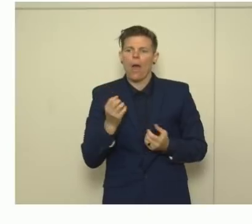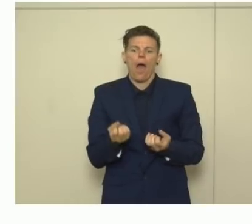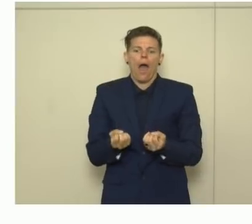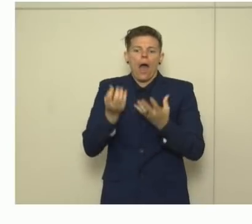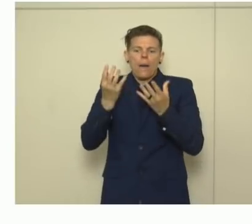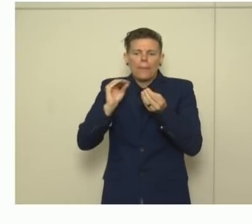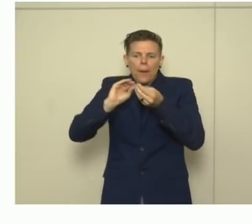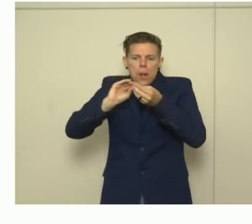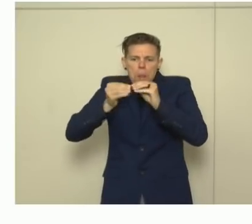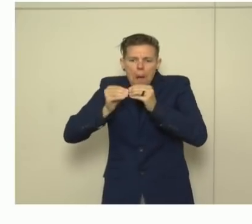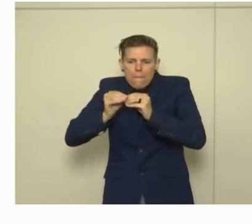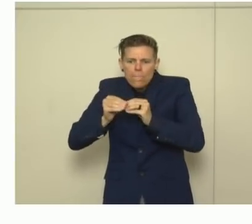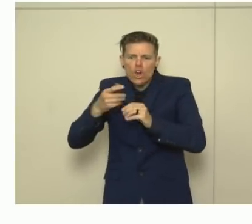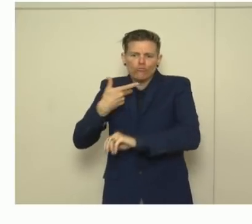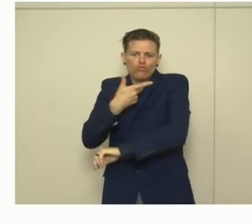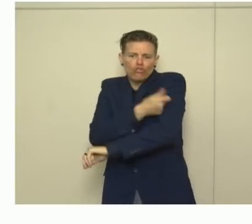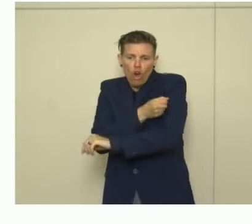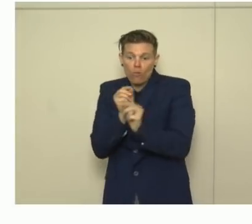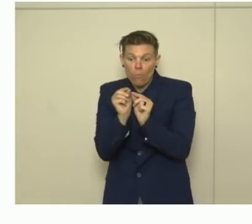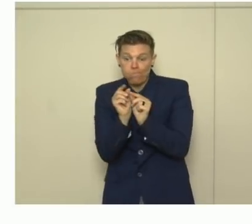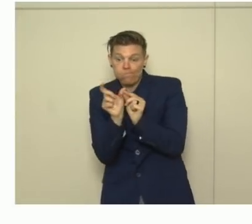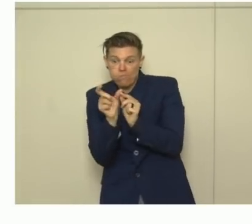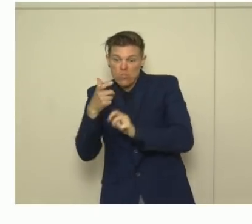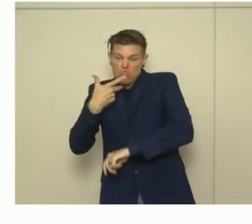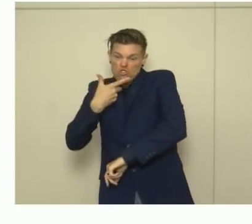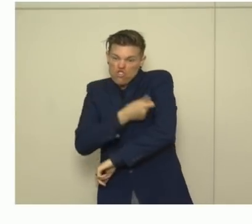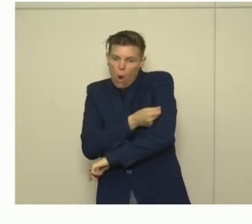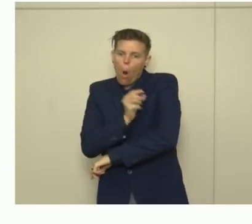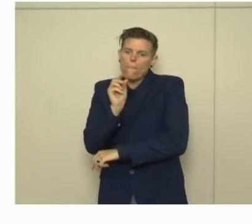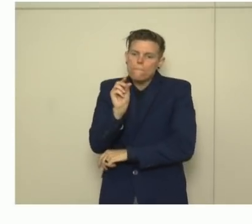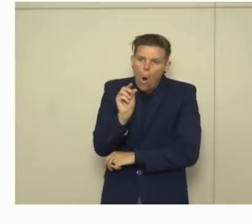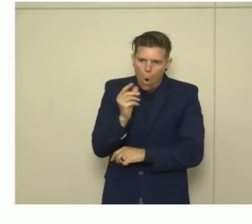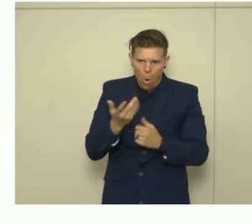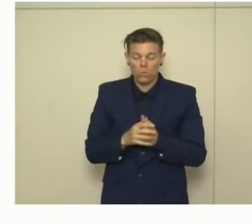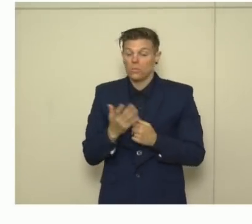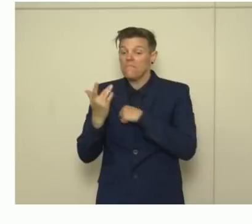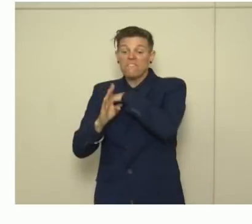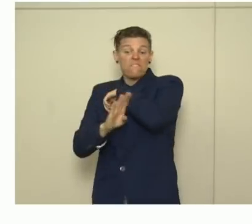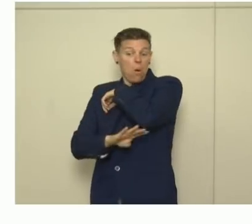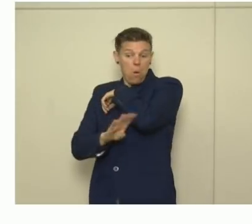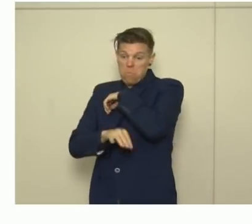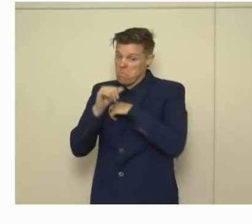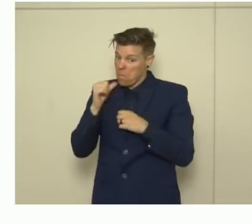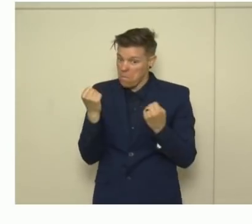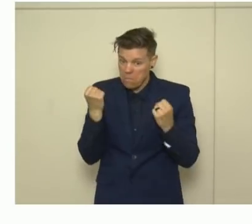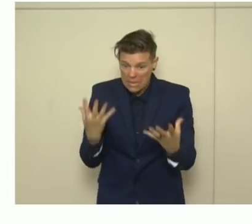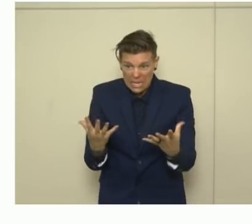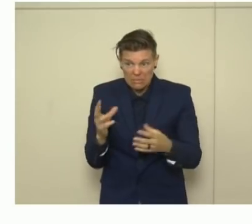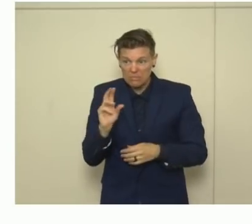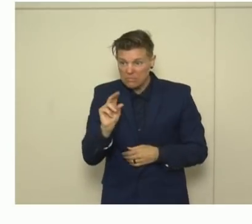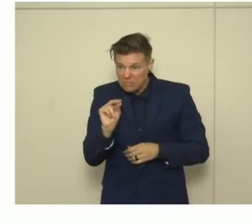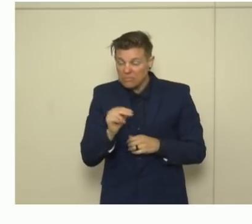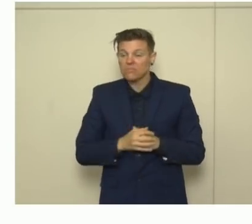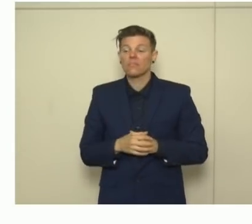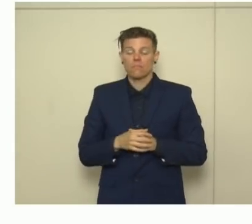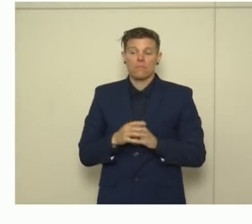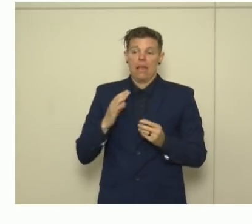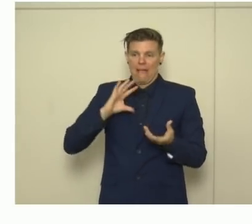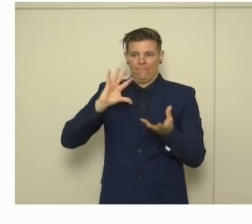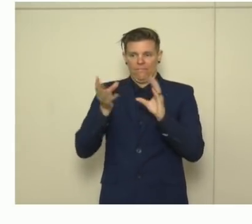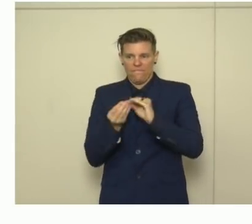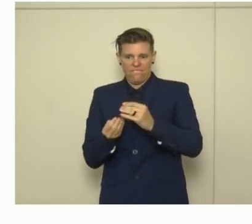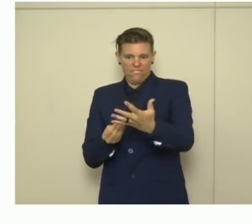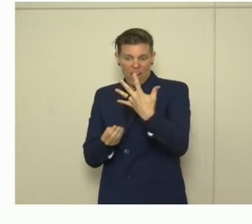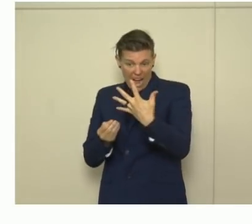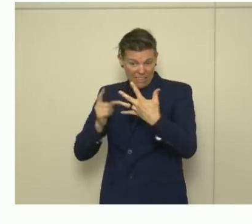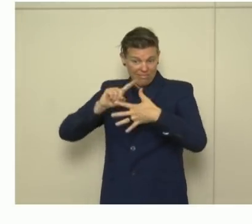going to see here that not many doses are available. We have 5 vaccines in phase 3 trials. They're being tested